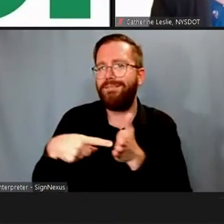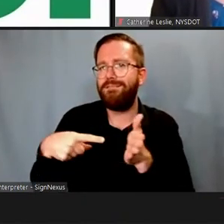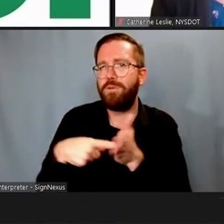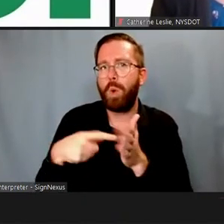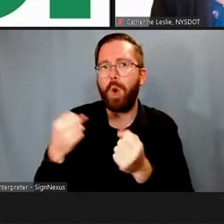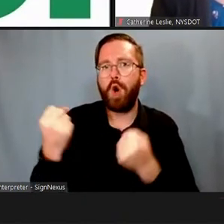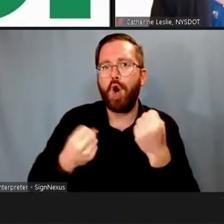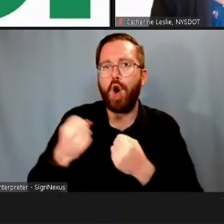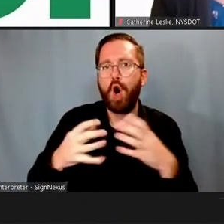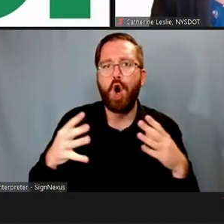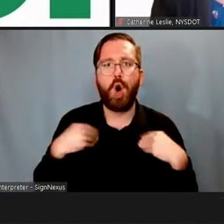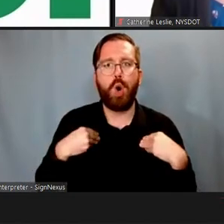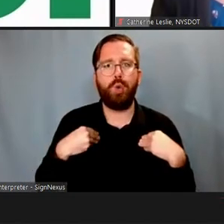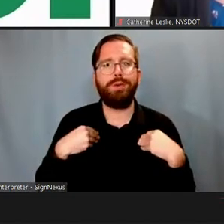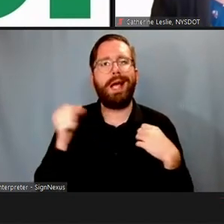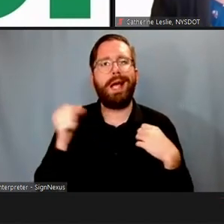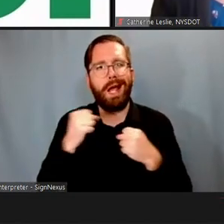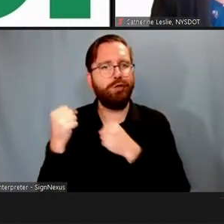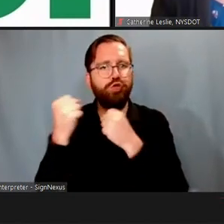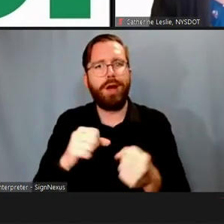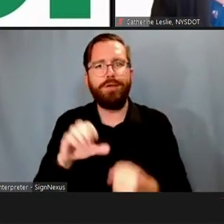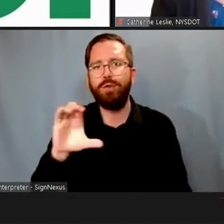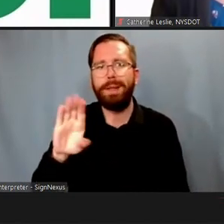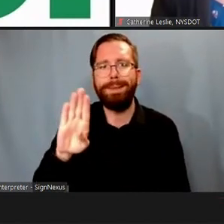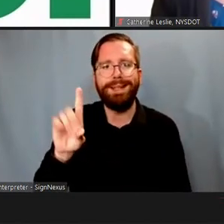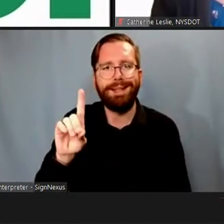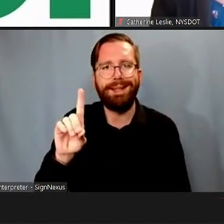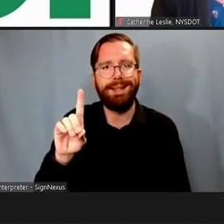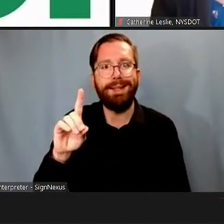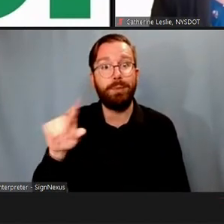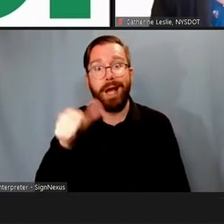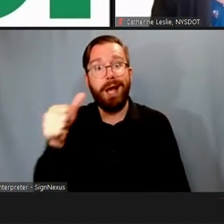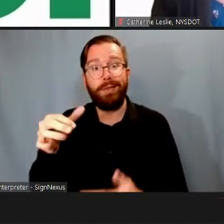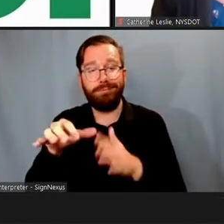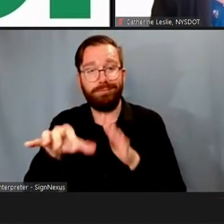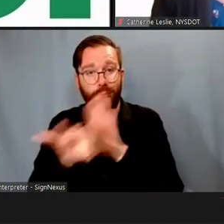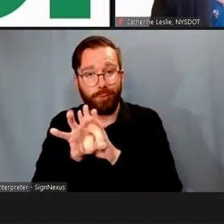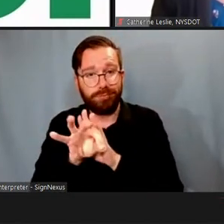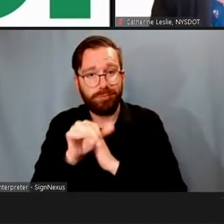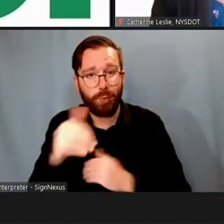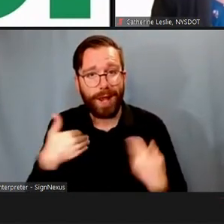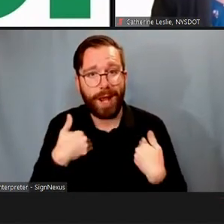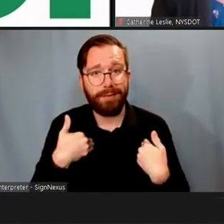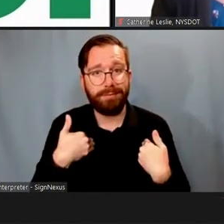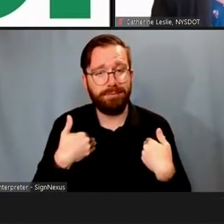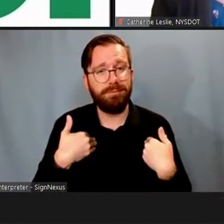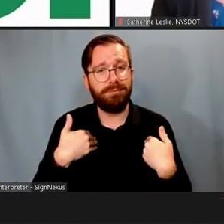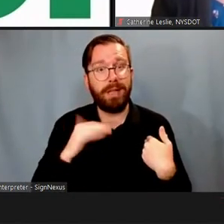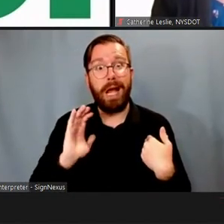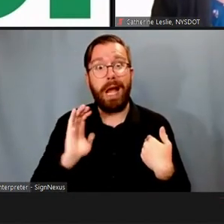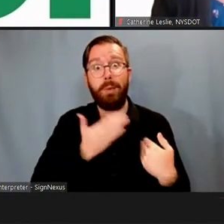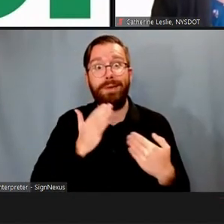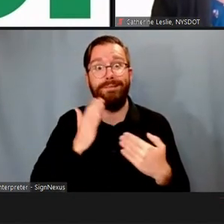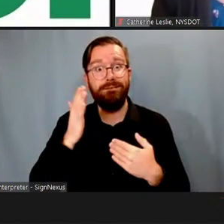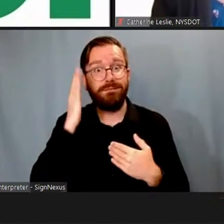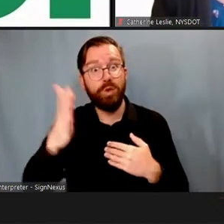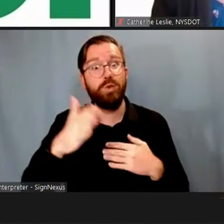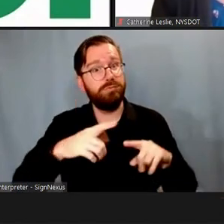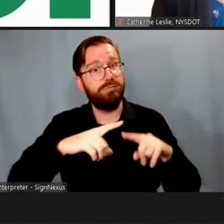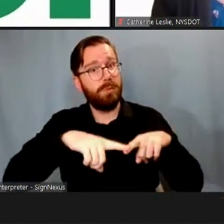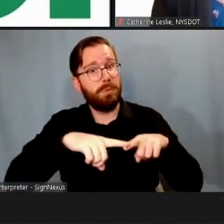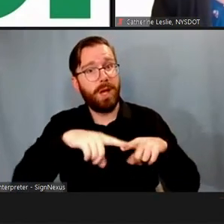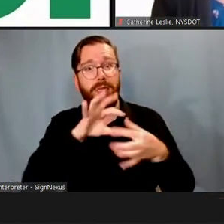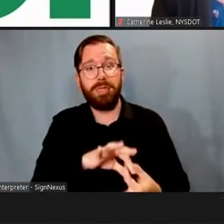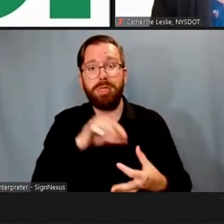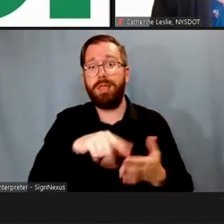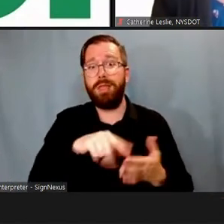business district we have no other choice our collective futures depend on congestion pricing we call upon the governor and the mta